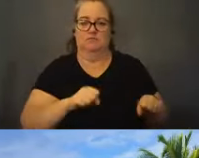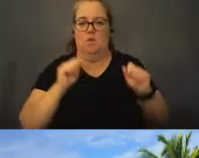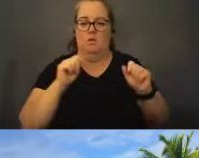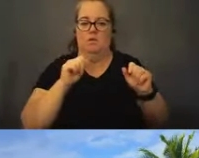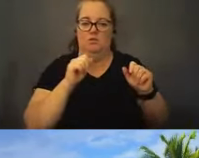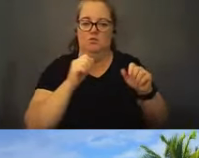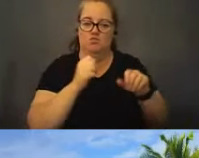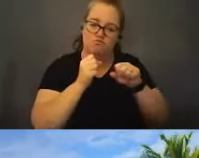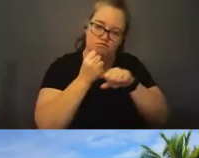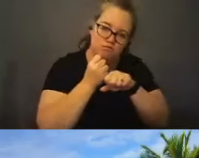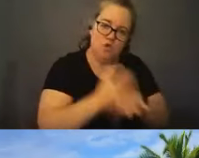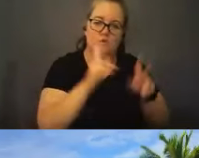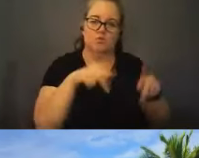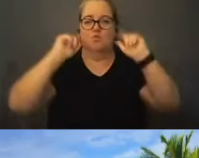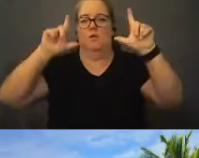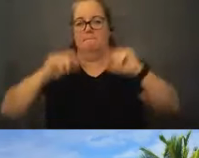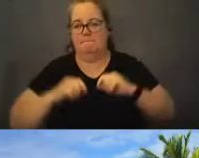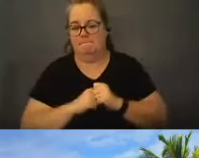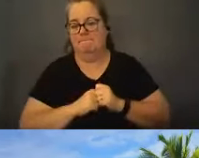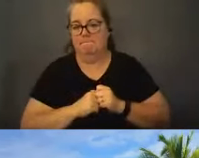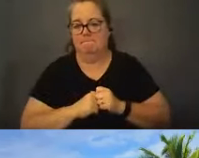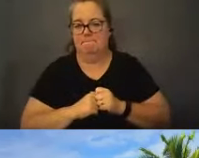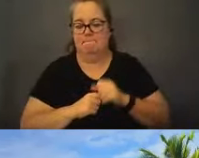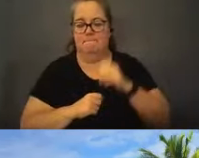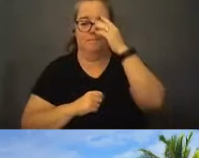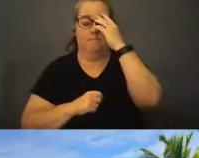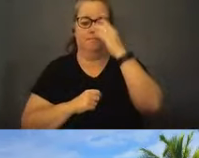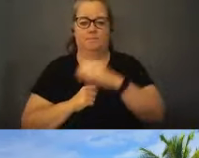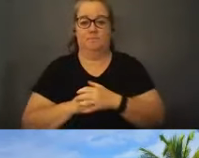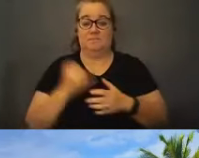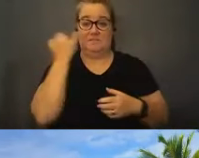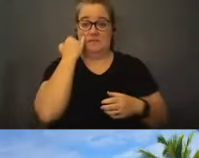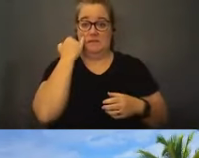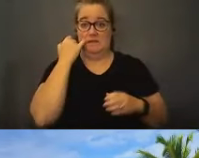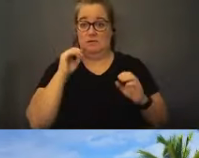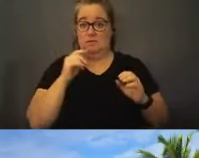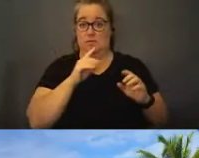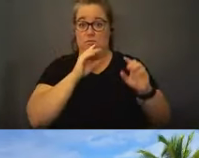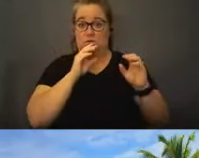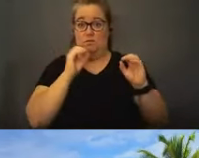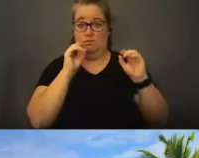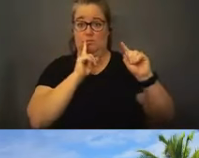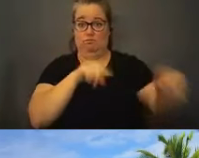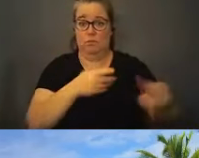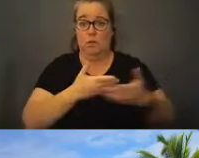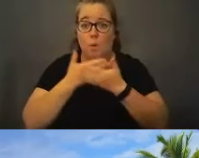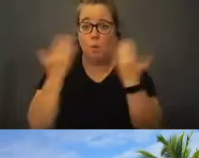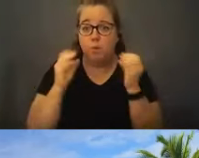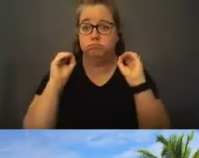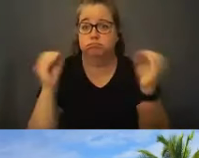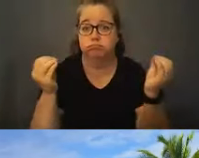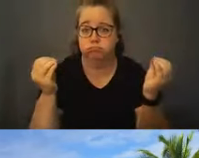little bit. But if there's nothing, no response, we're